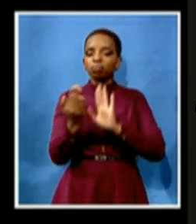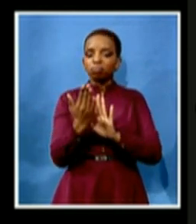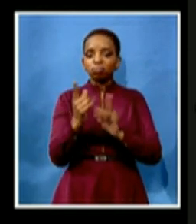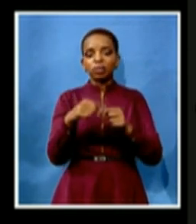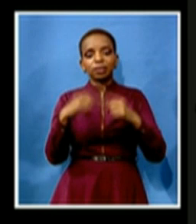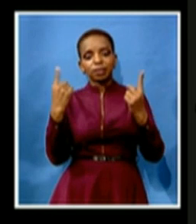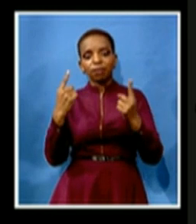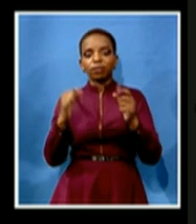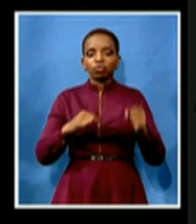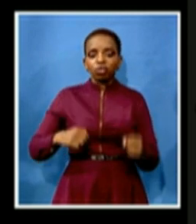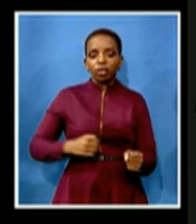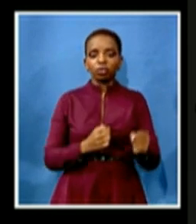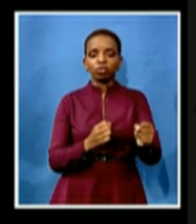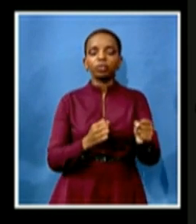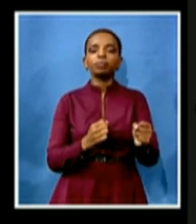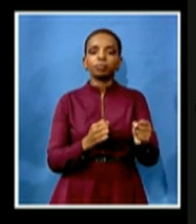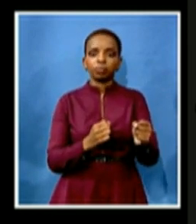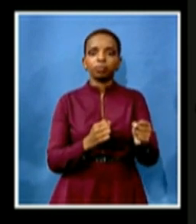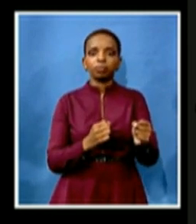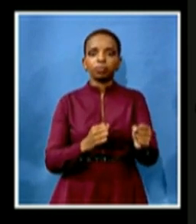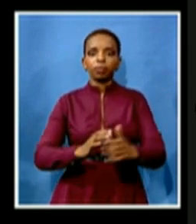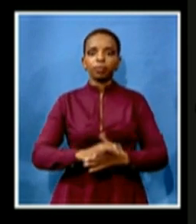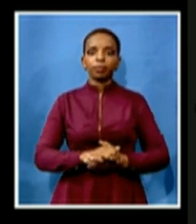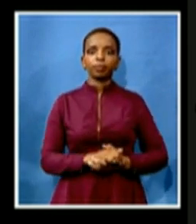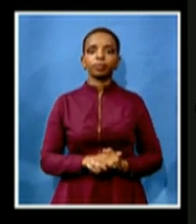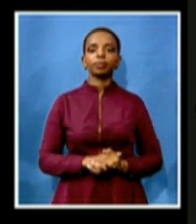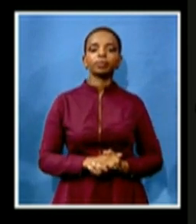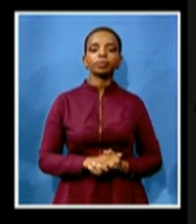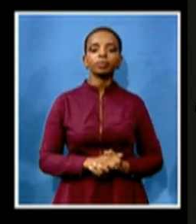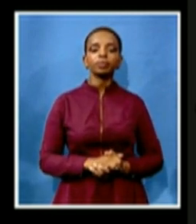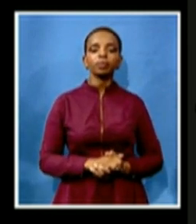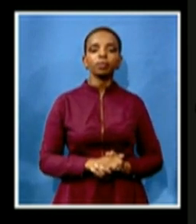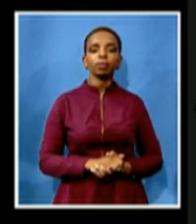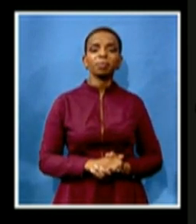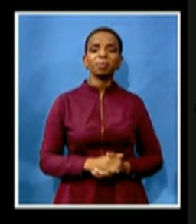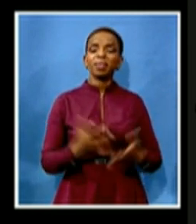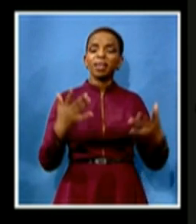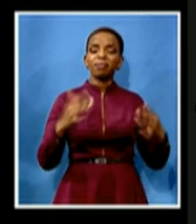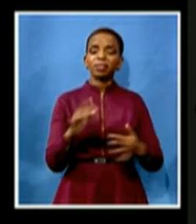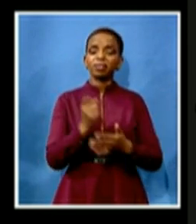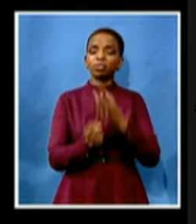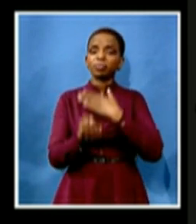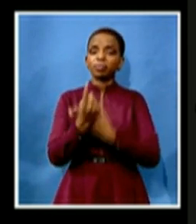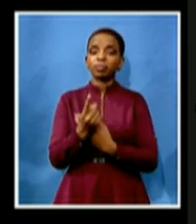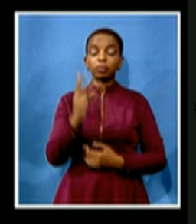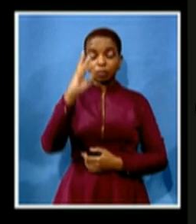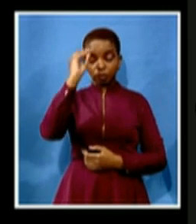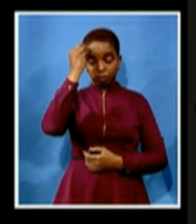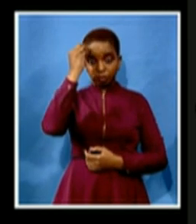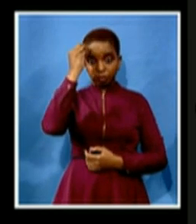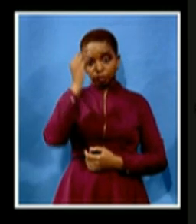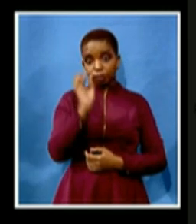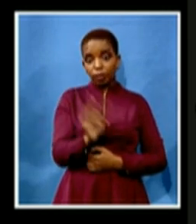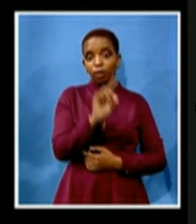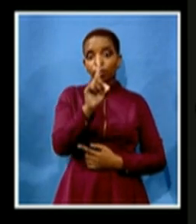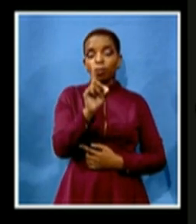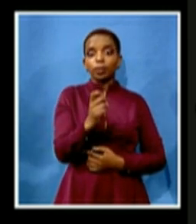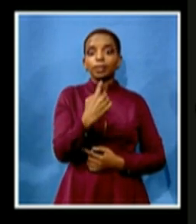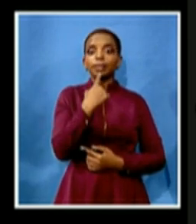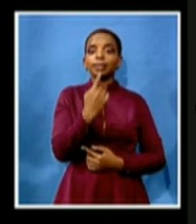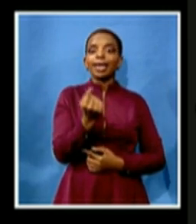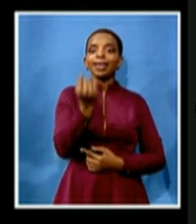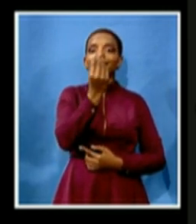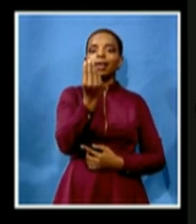approach. Ibrahim raised an interesting question about the numbers climbing up 8 times the world average. And I